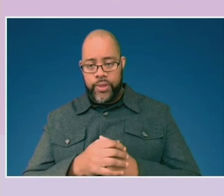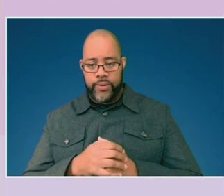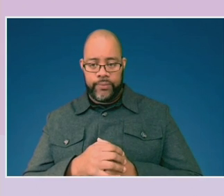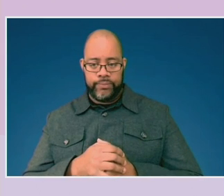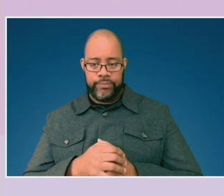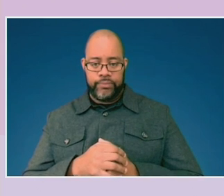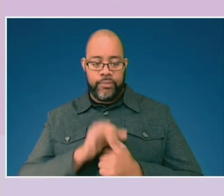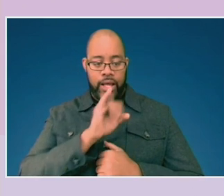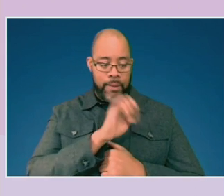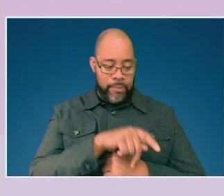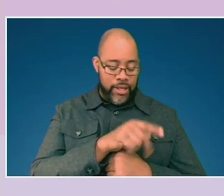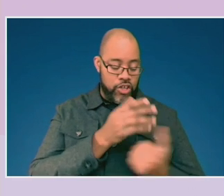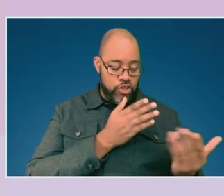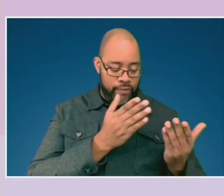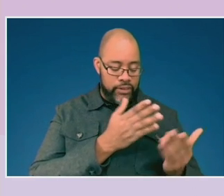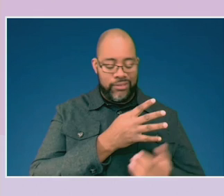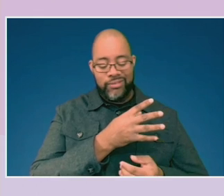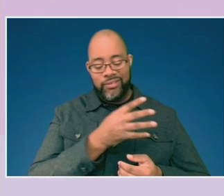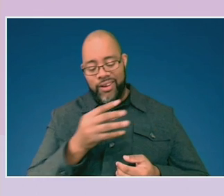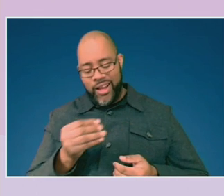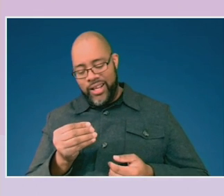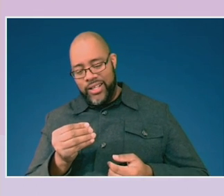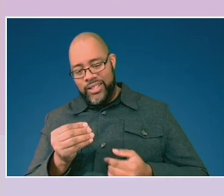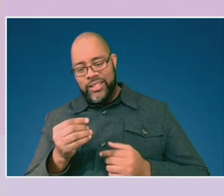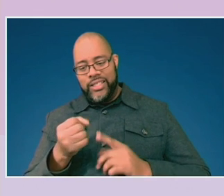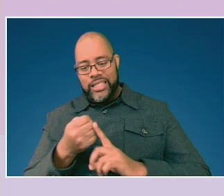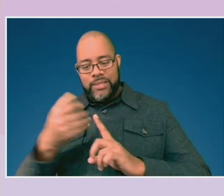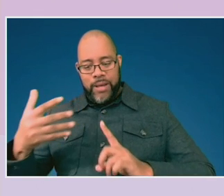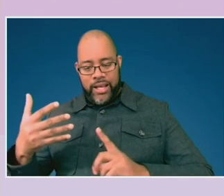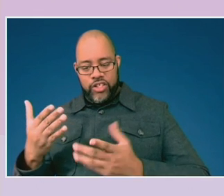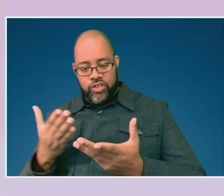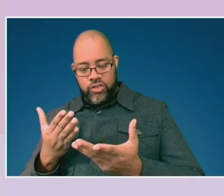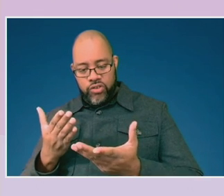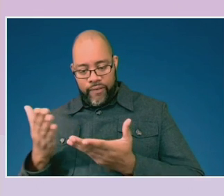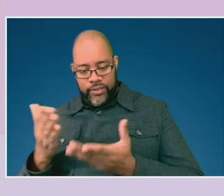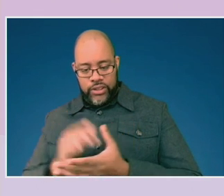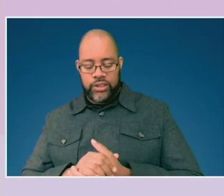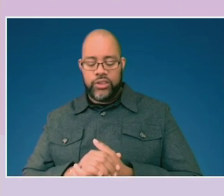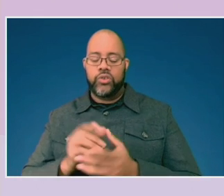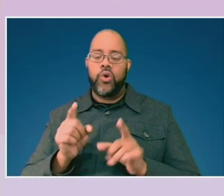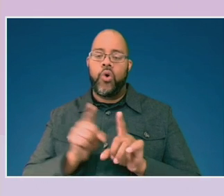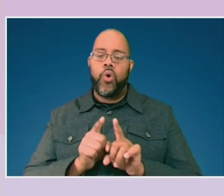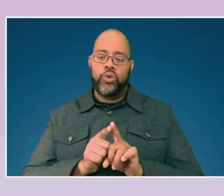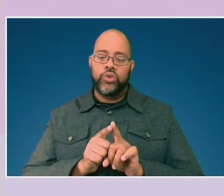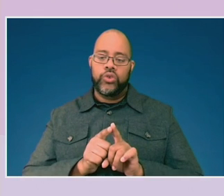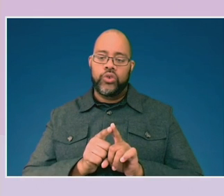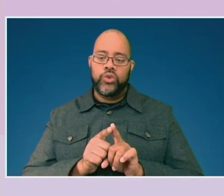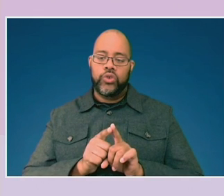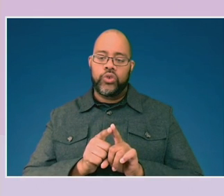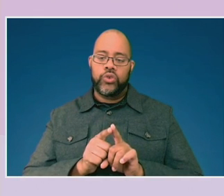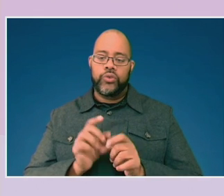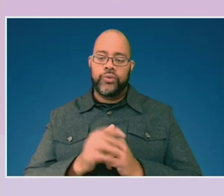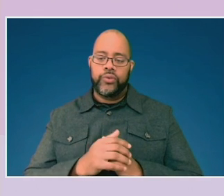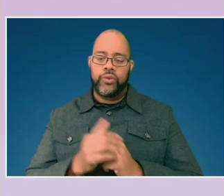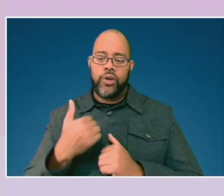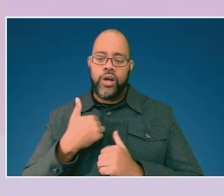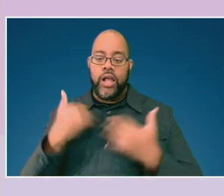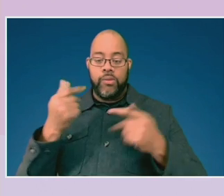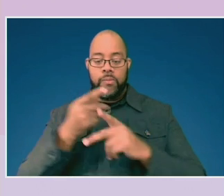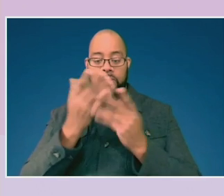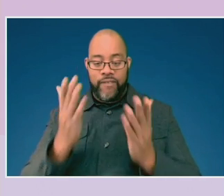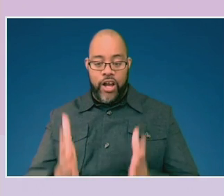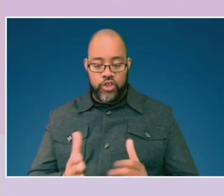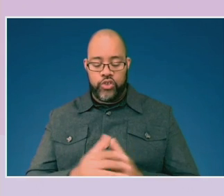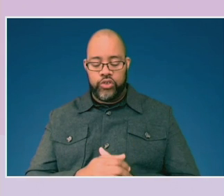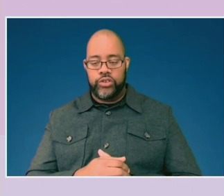IEP services and expanded services, as well as our delegated health providers, which